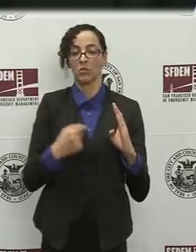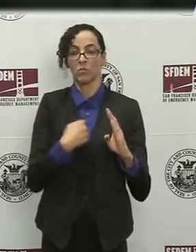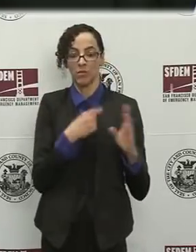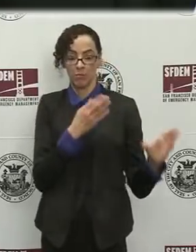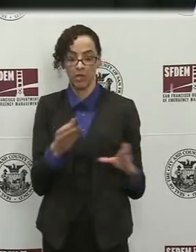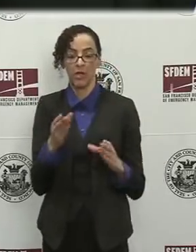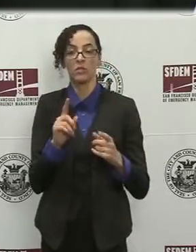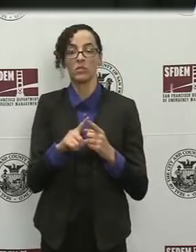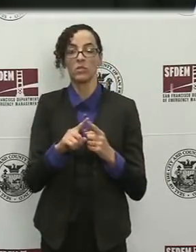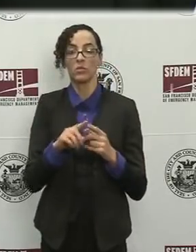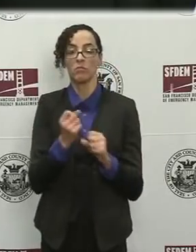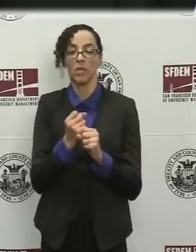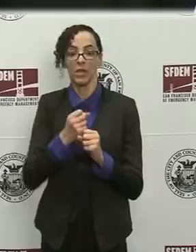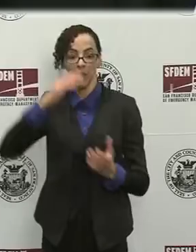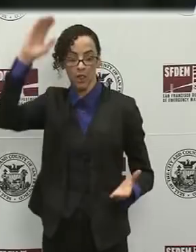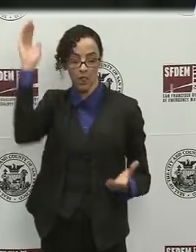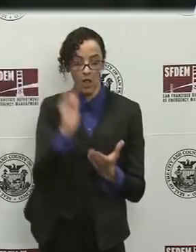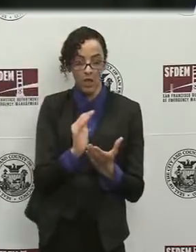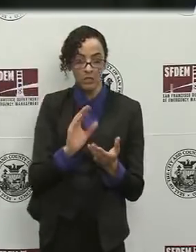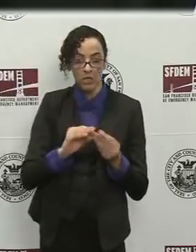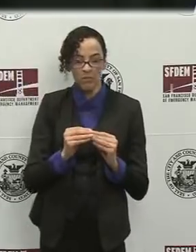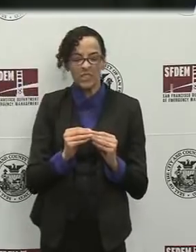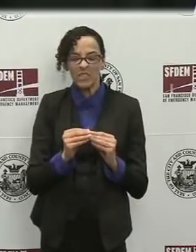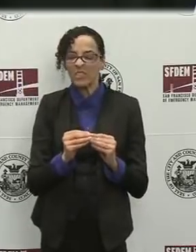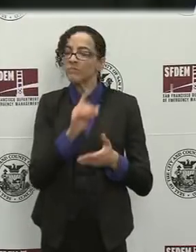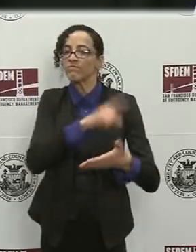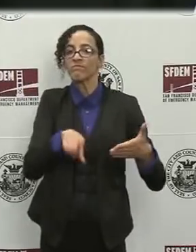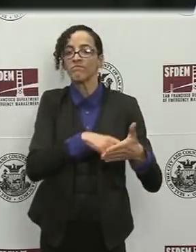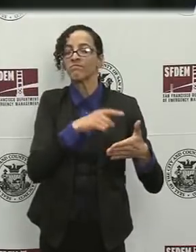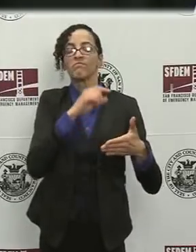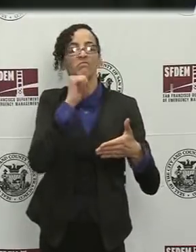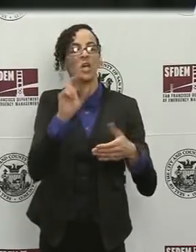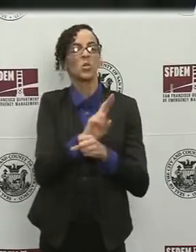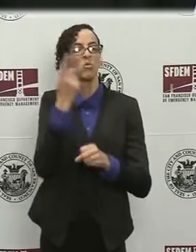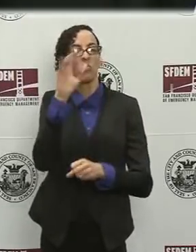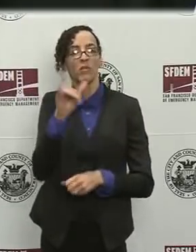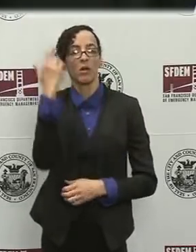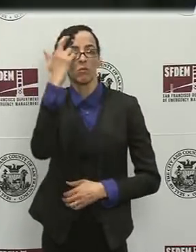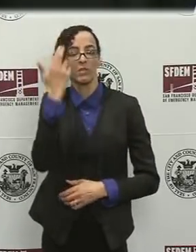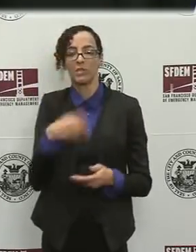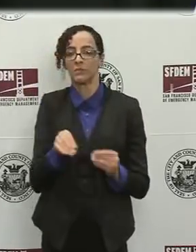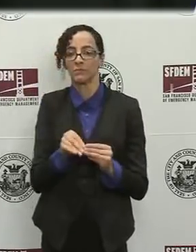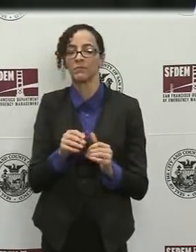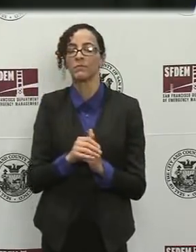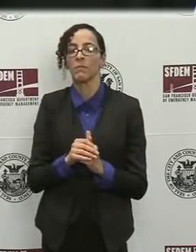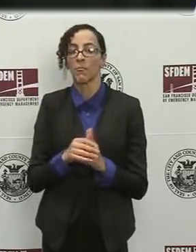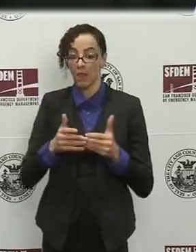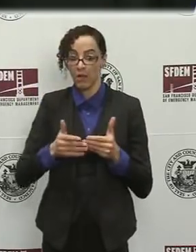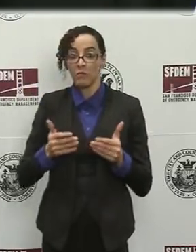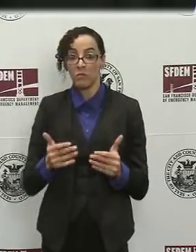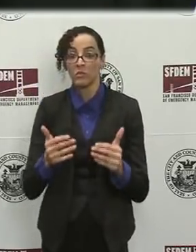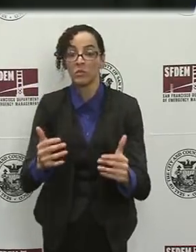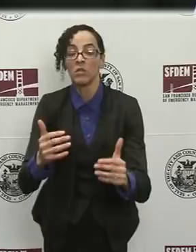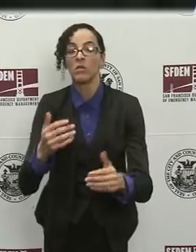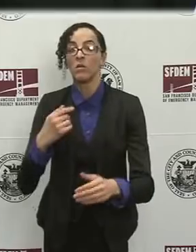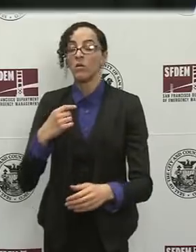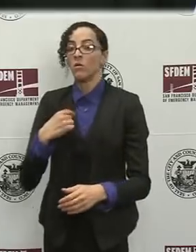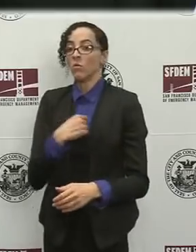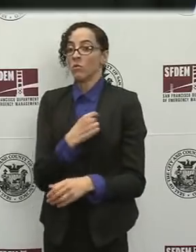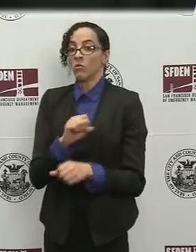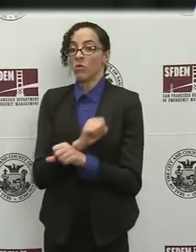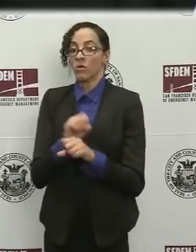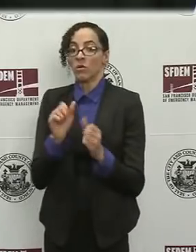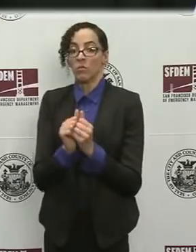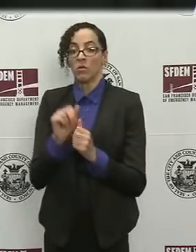now no longer going to be used for that purpose. Moving forward, we are working with our public health partners to identify